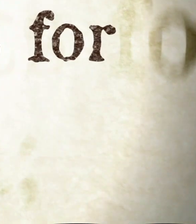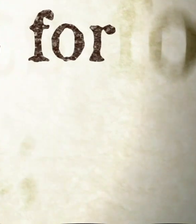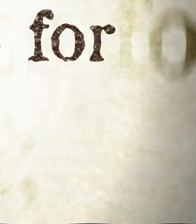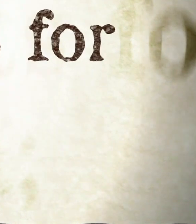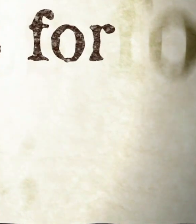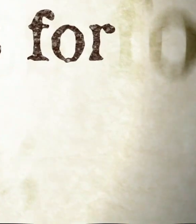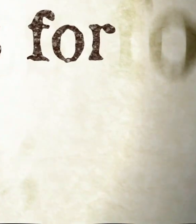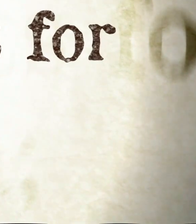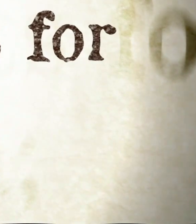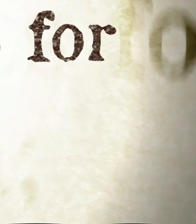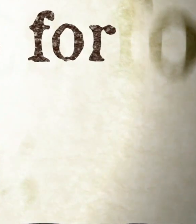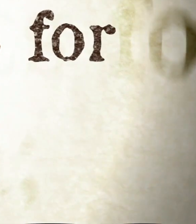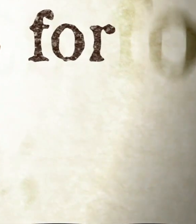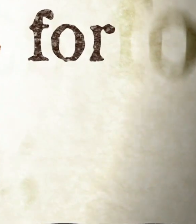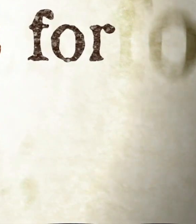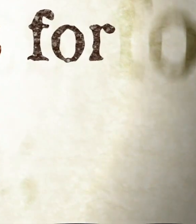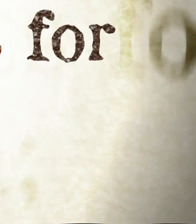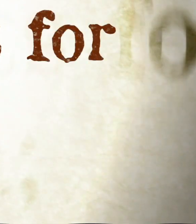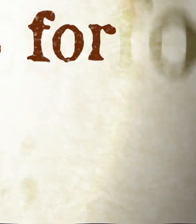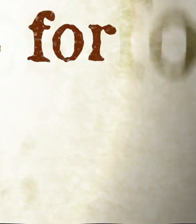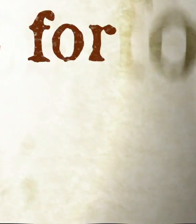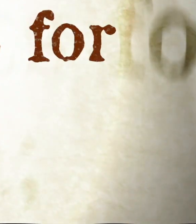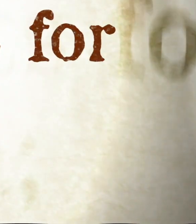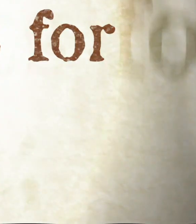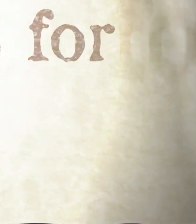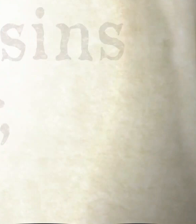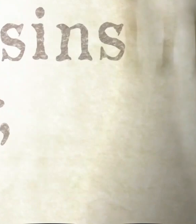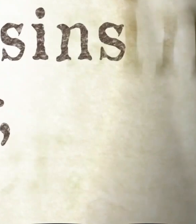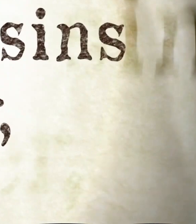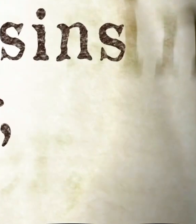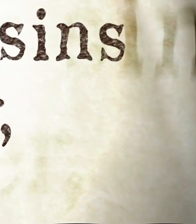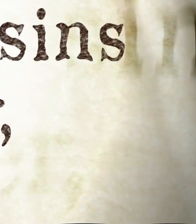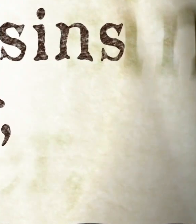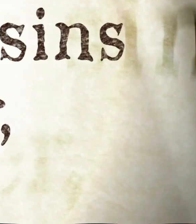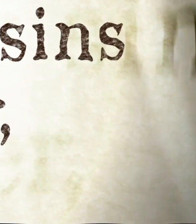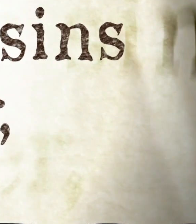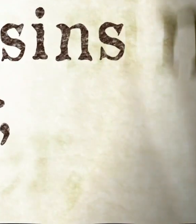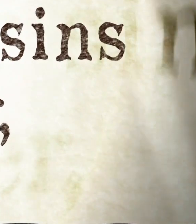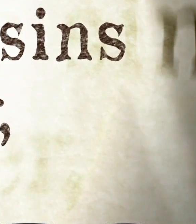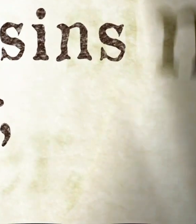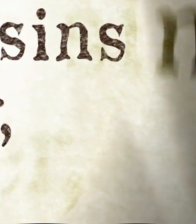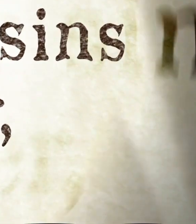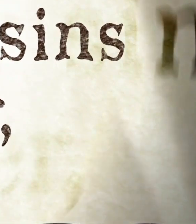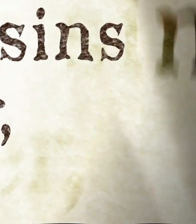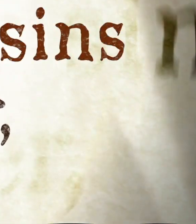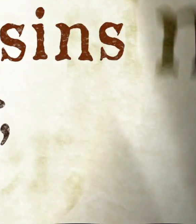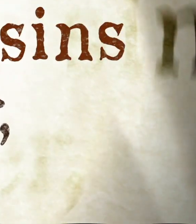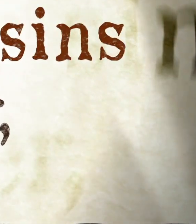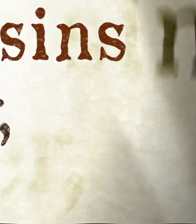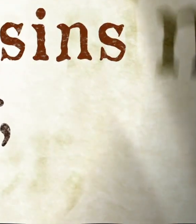of the peace that awaits for them. Tell them that